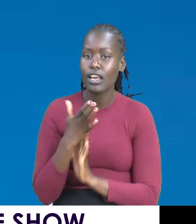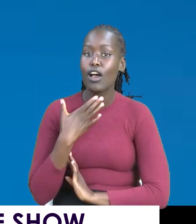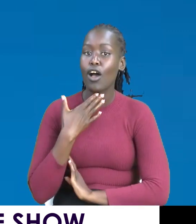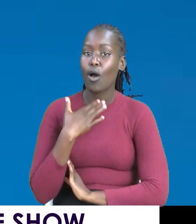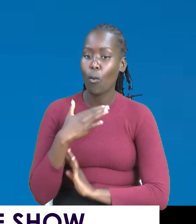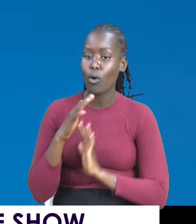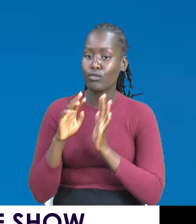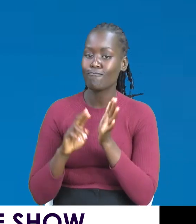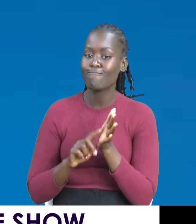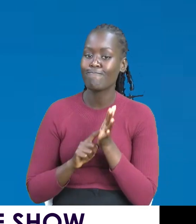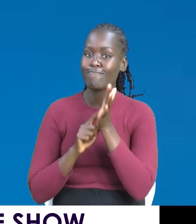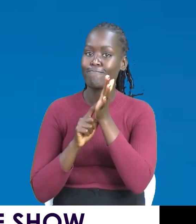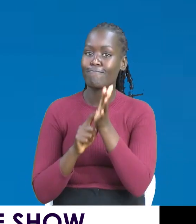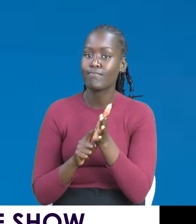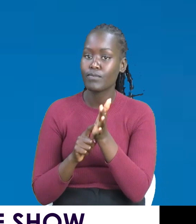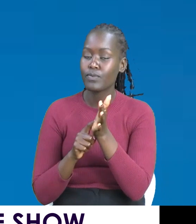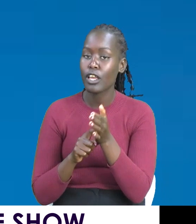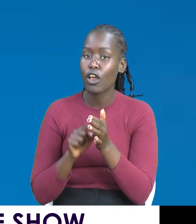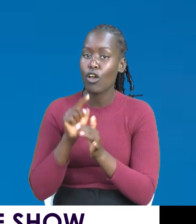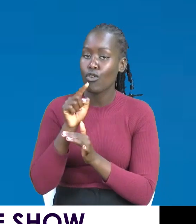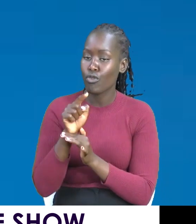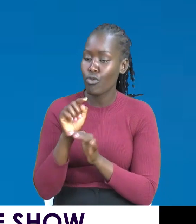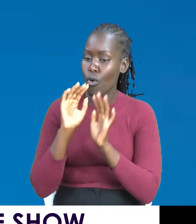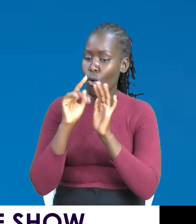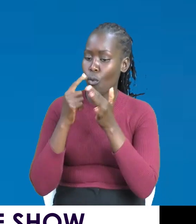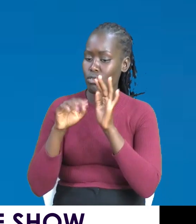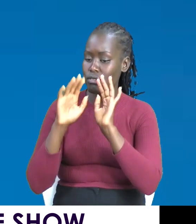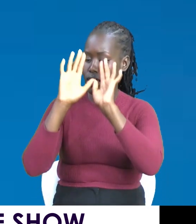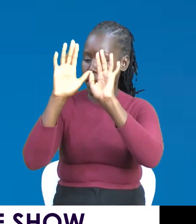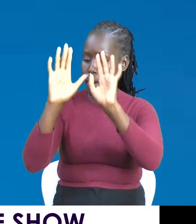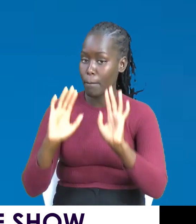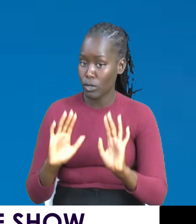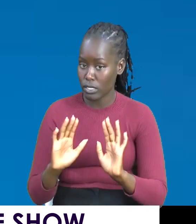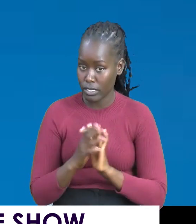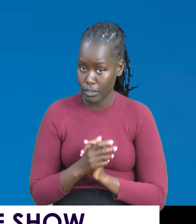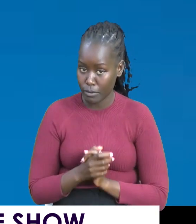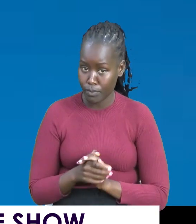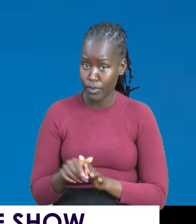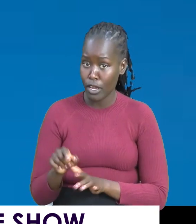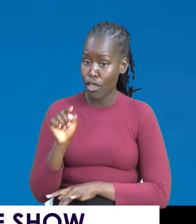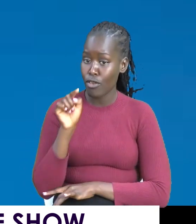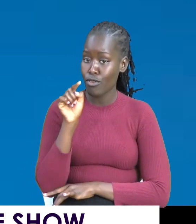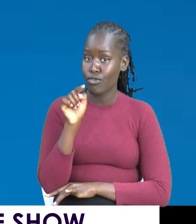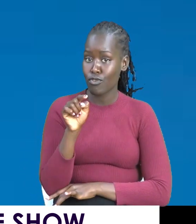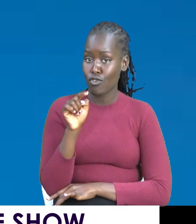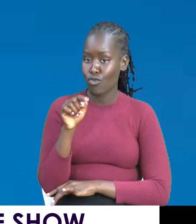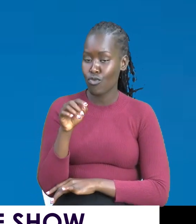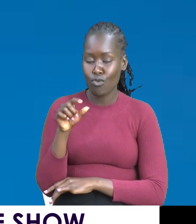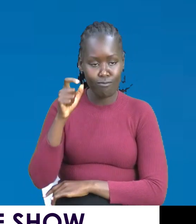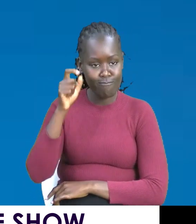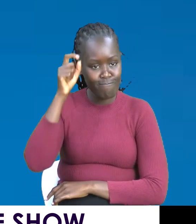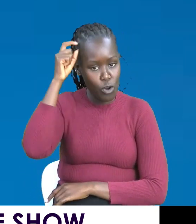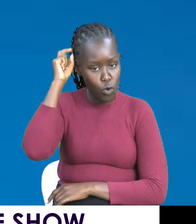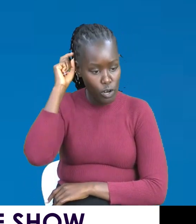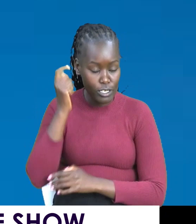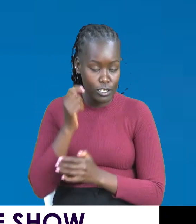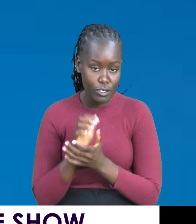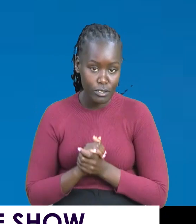to present to you something very important. You are